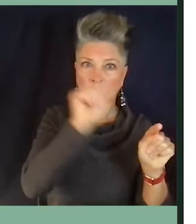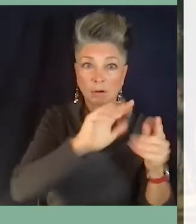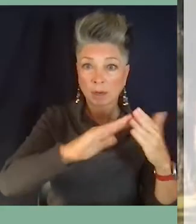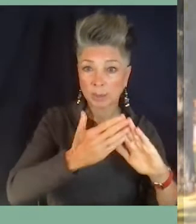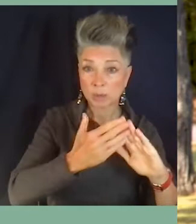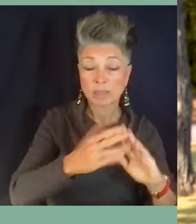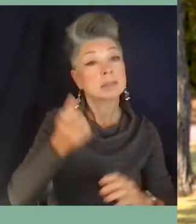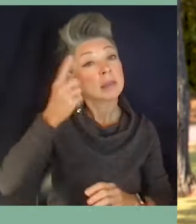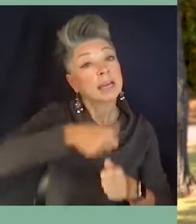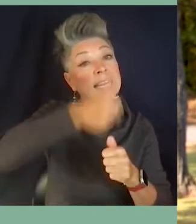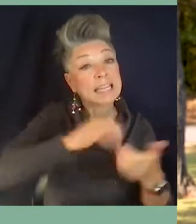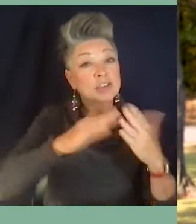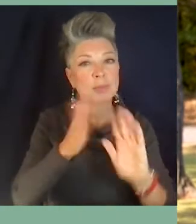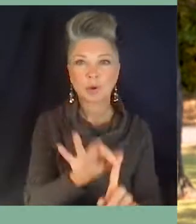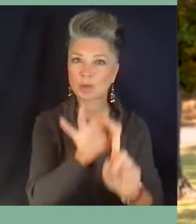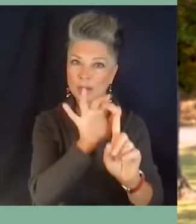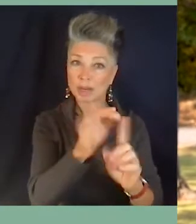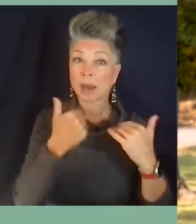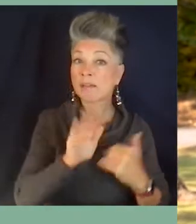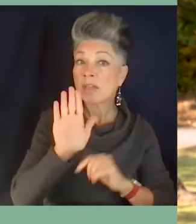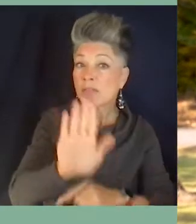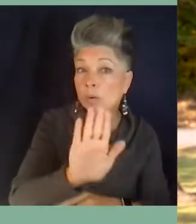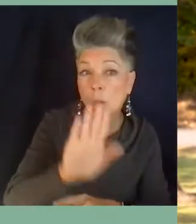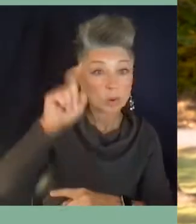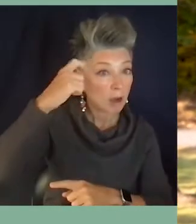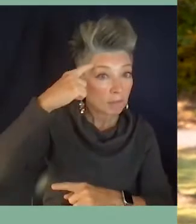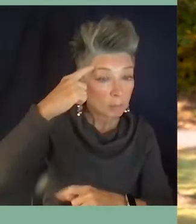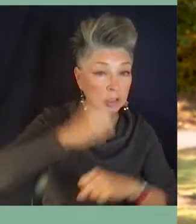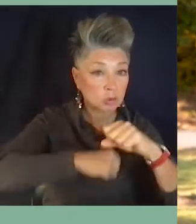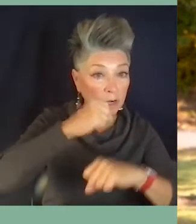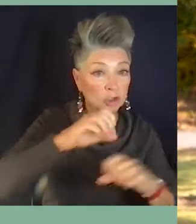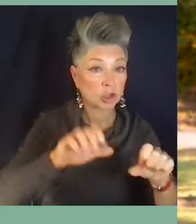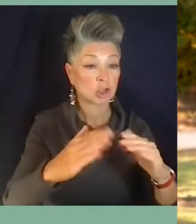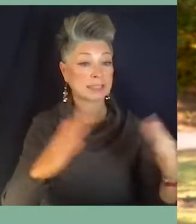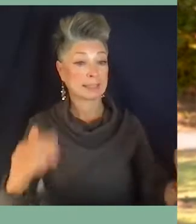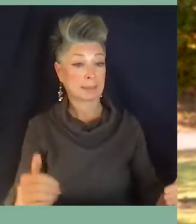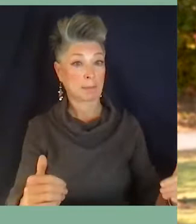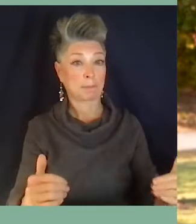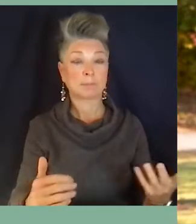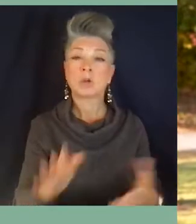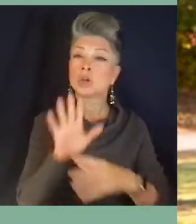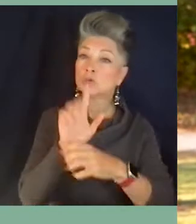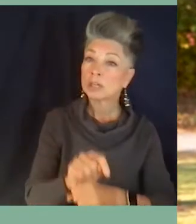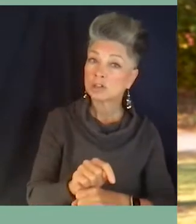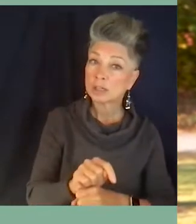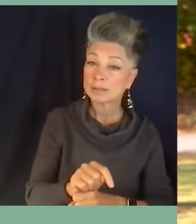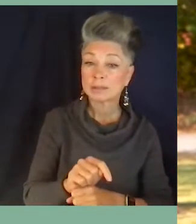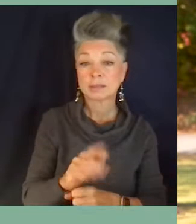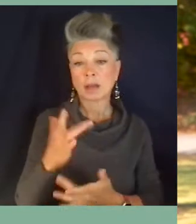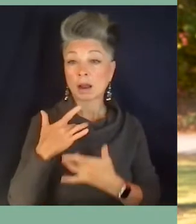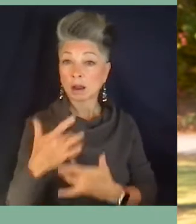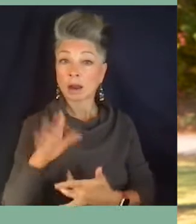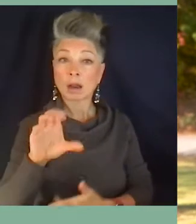though. Each tribal community is unique, with their own governmental structures and systems. Traditions and